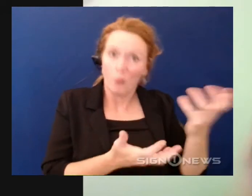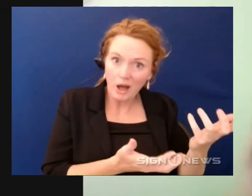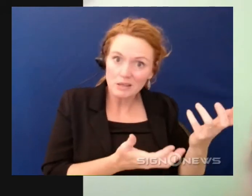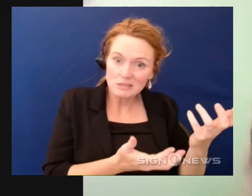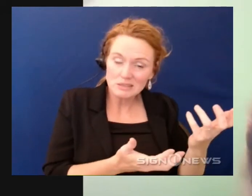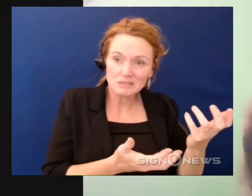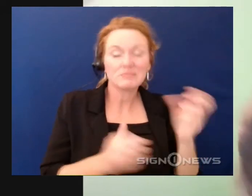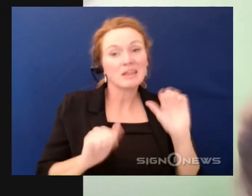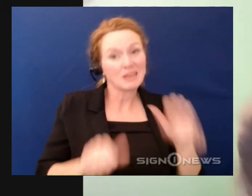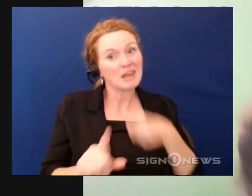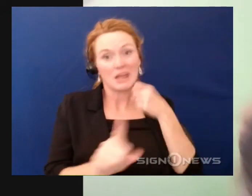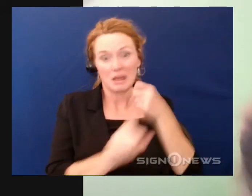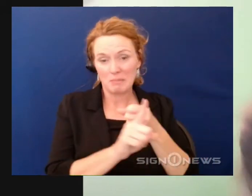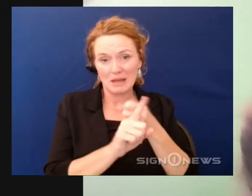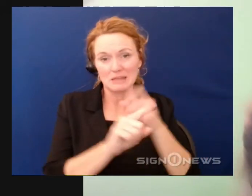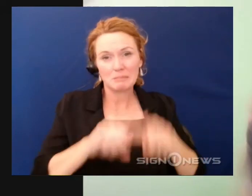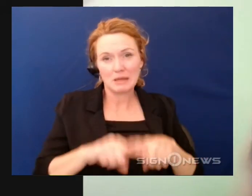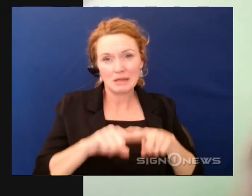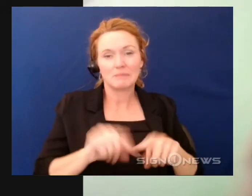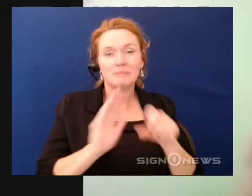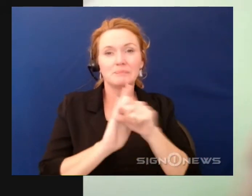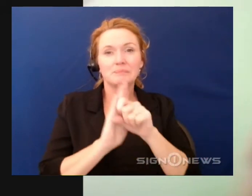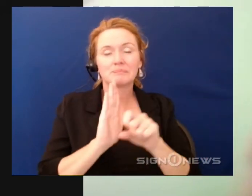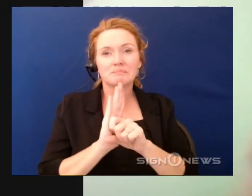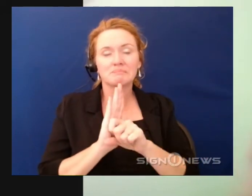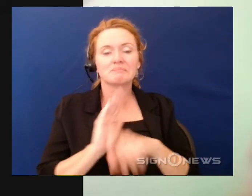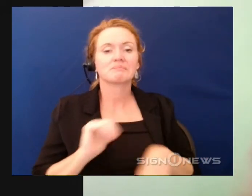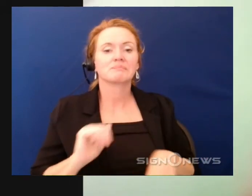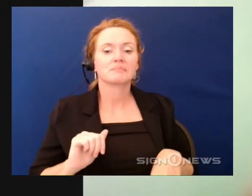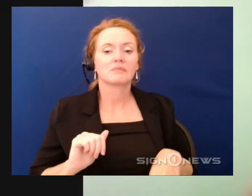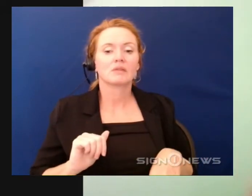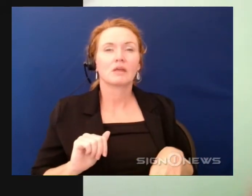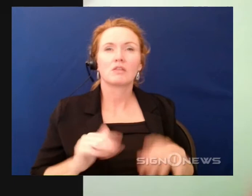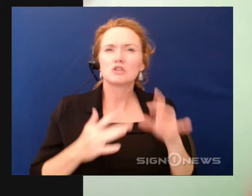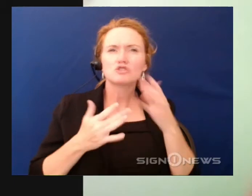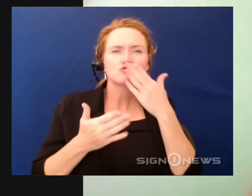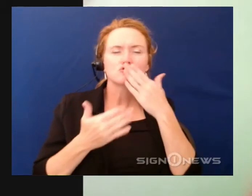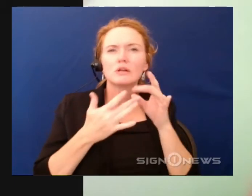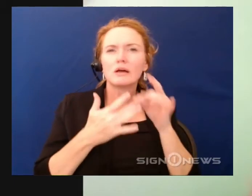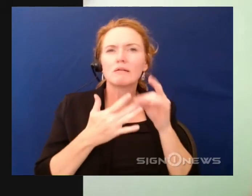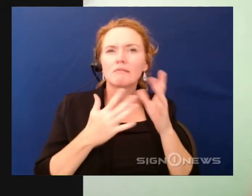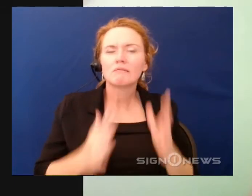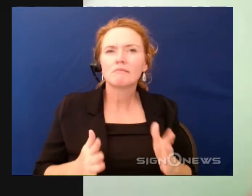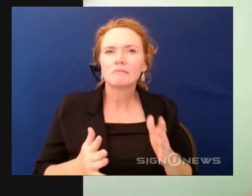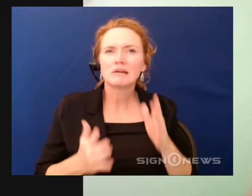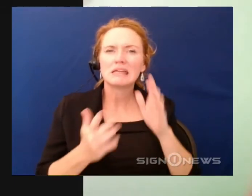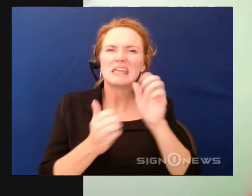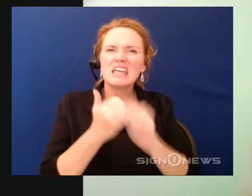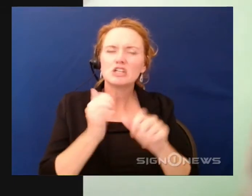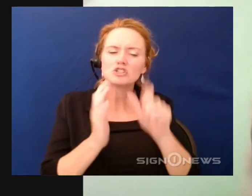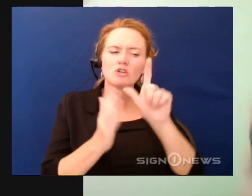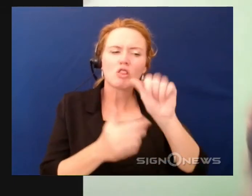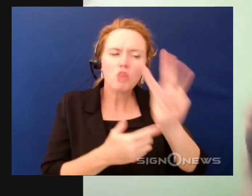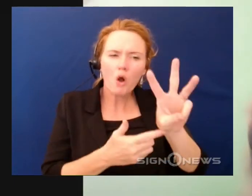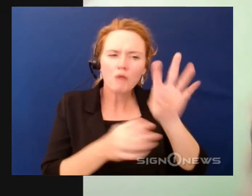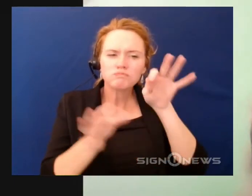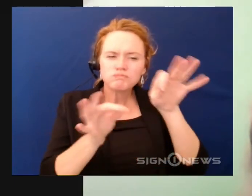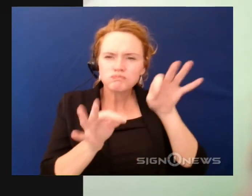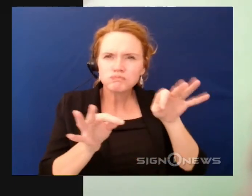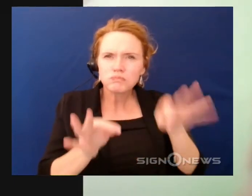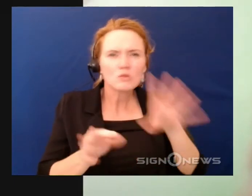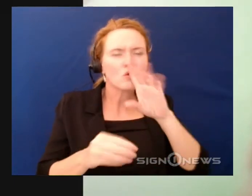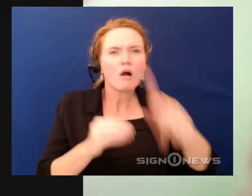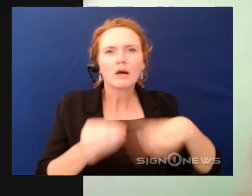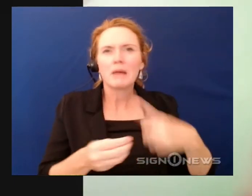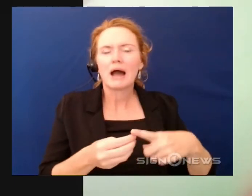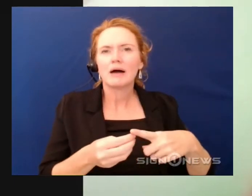impacted. There's a really great guide by the Autistic Self-Advocacy Network that goes through each of the laws that talks